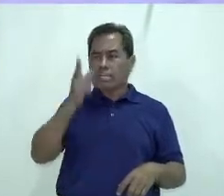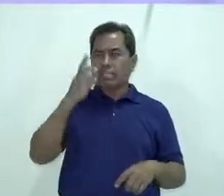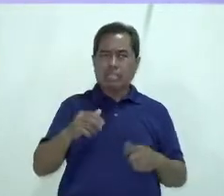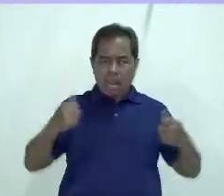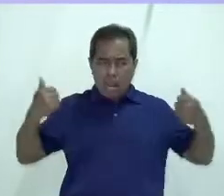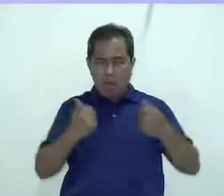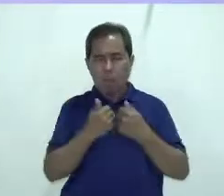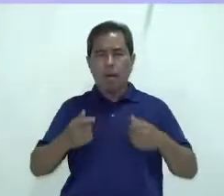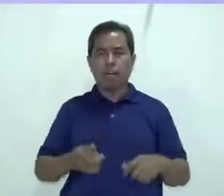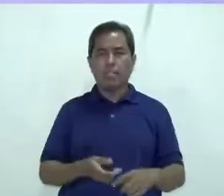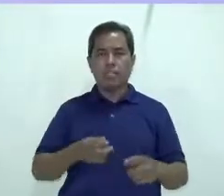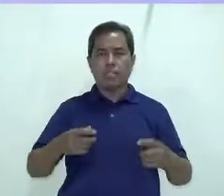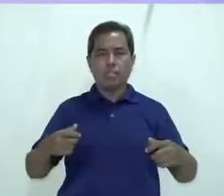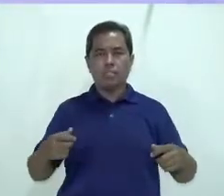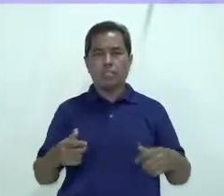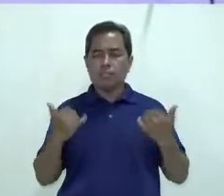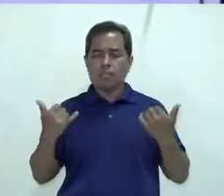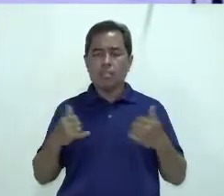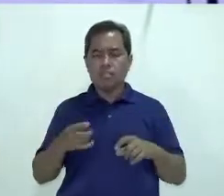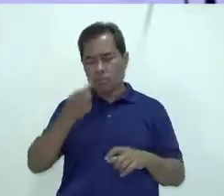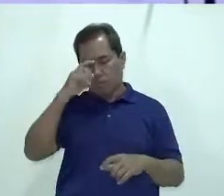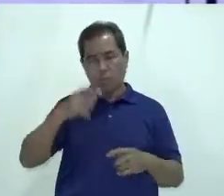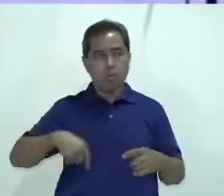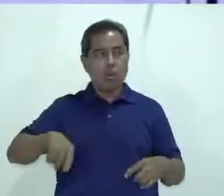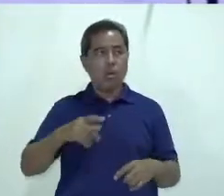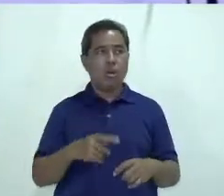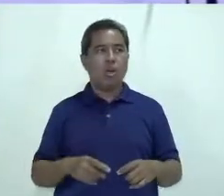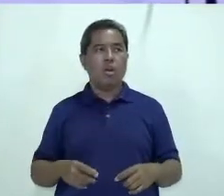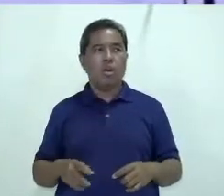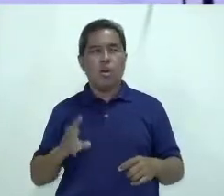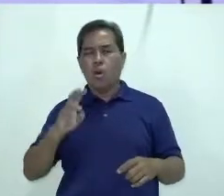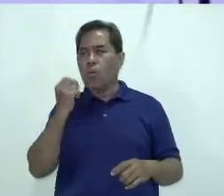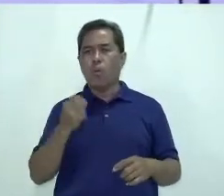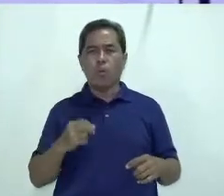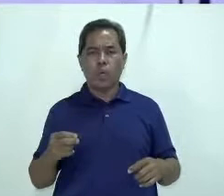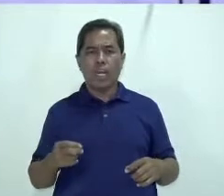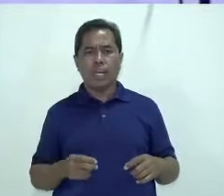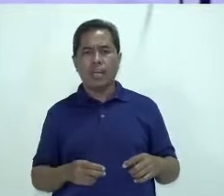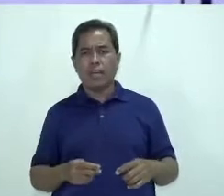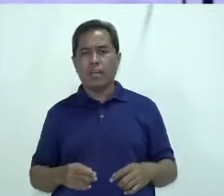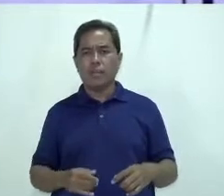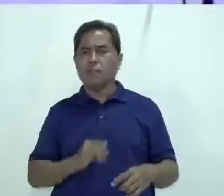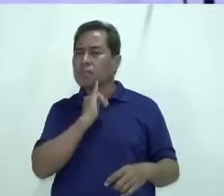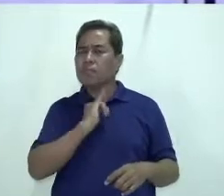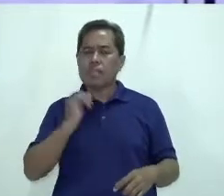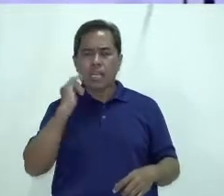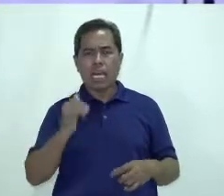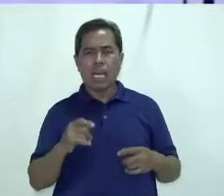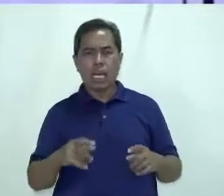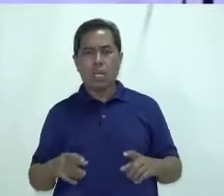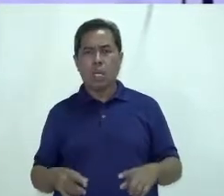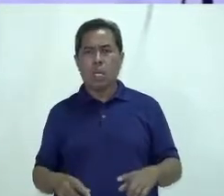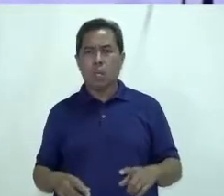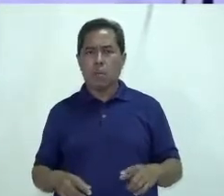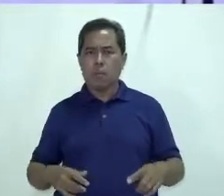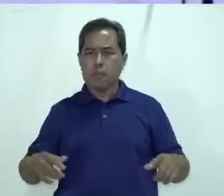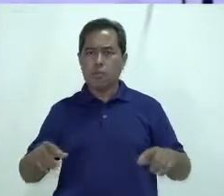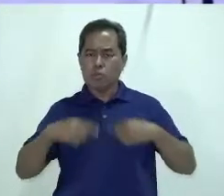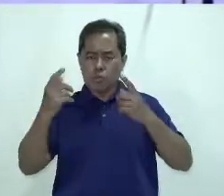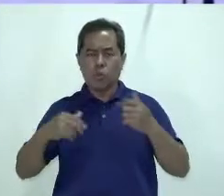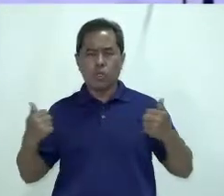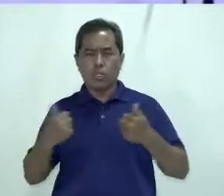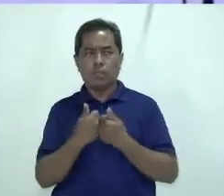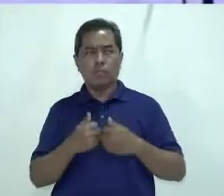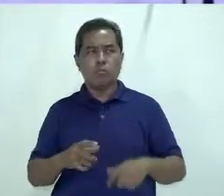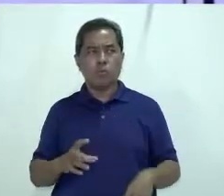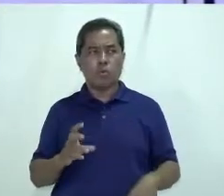times, if we read in the scriptures in the Old Testament, whenever the nation of Israel were commanded to invade a new territory, who